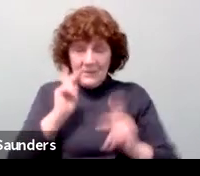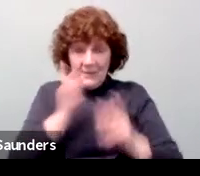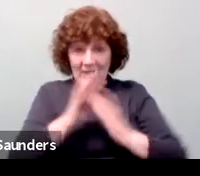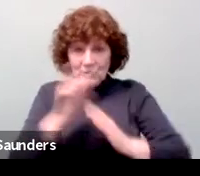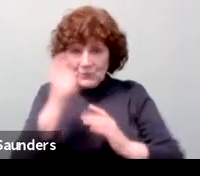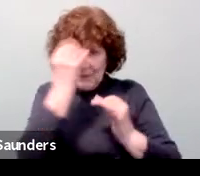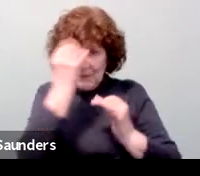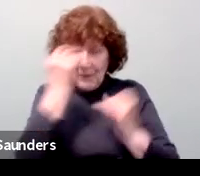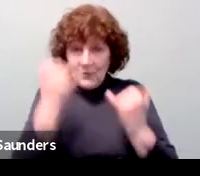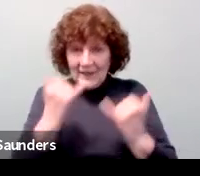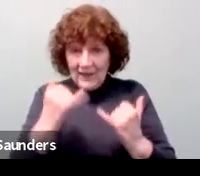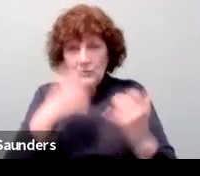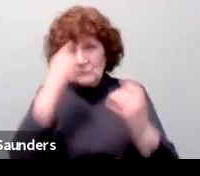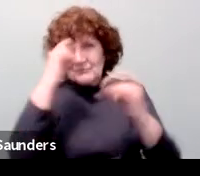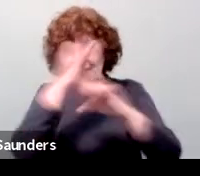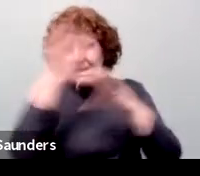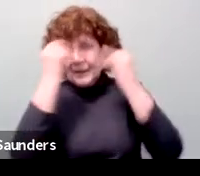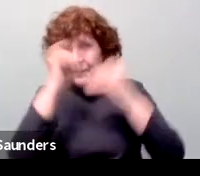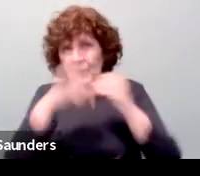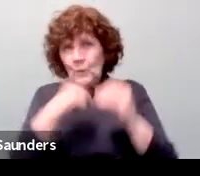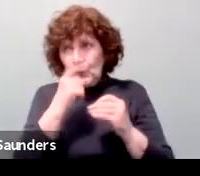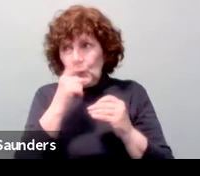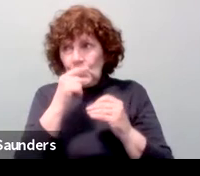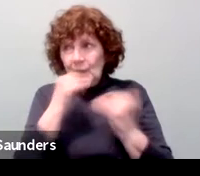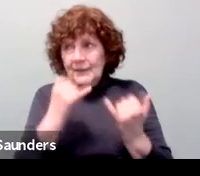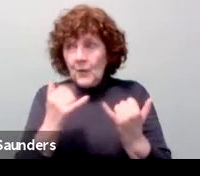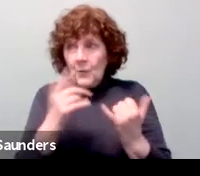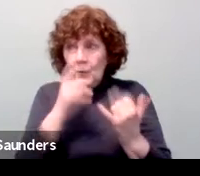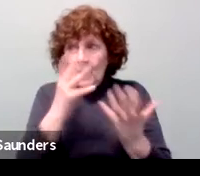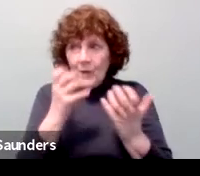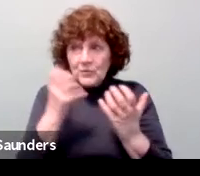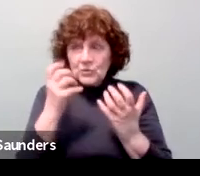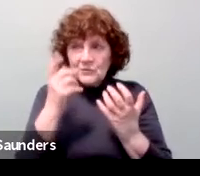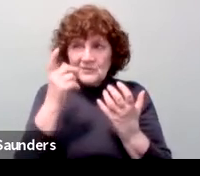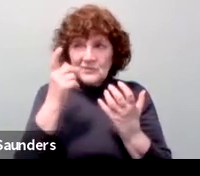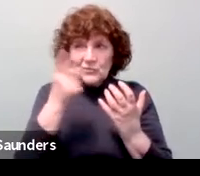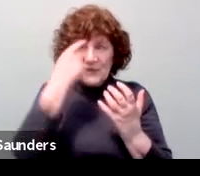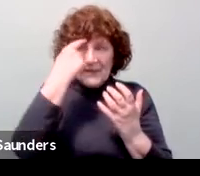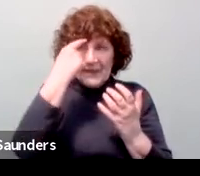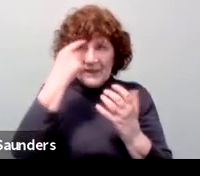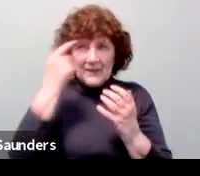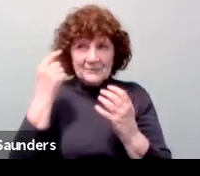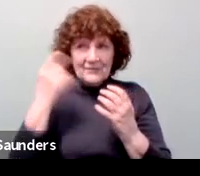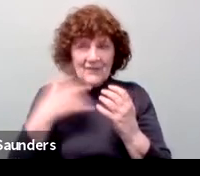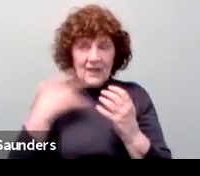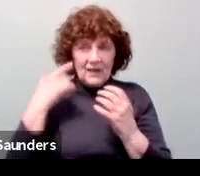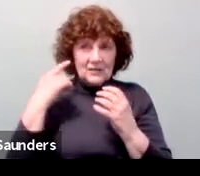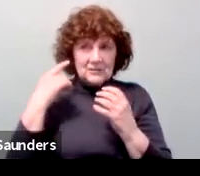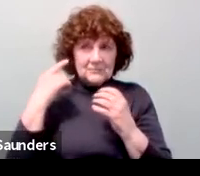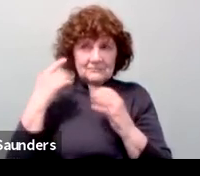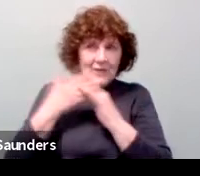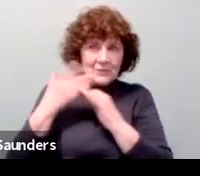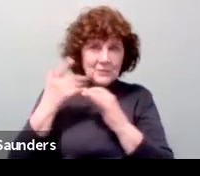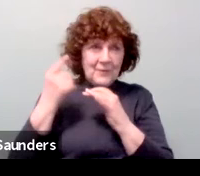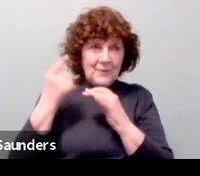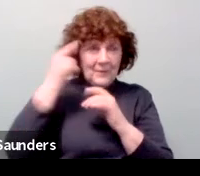now, and in fact kind of want you to be haunted by, are the ones that you might not even